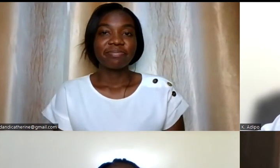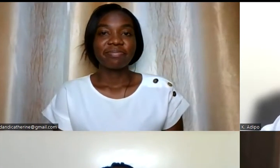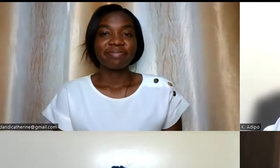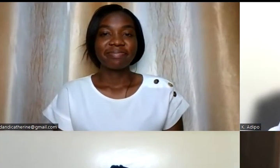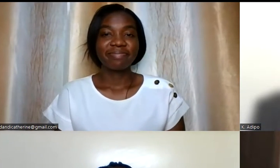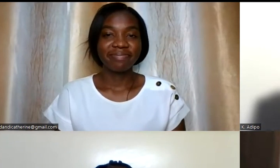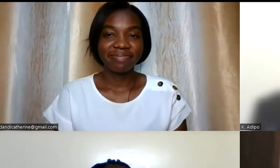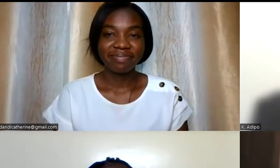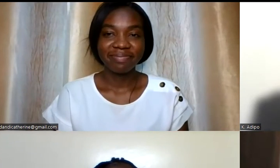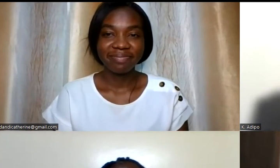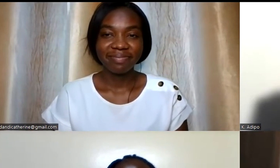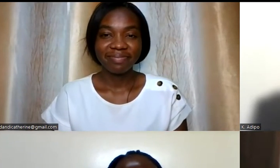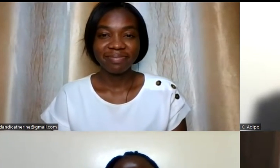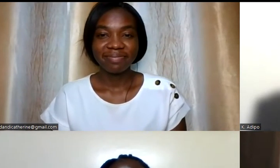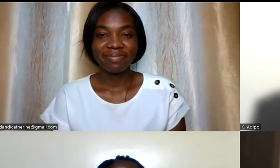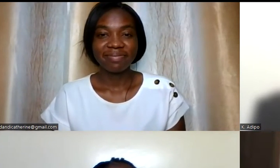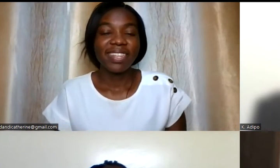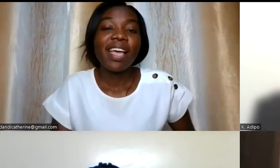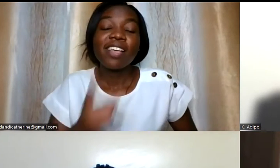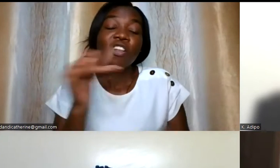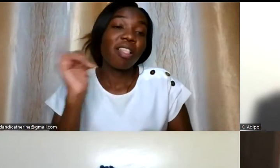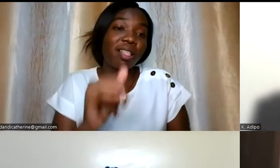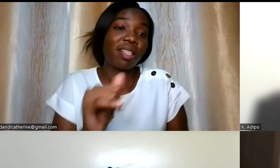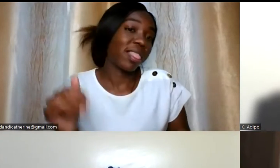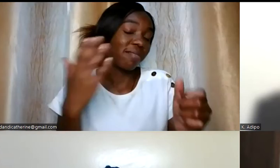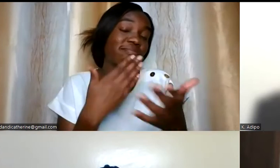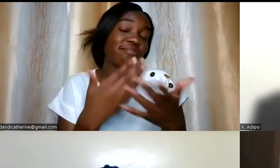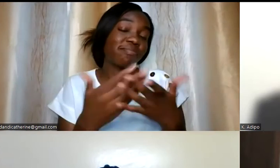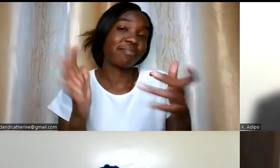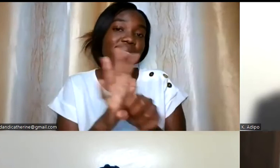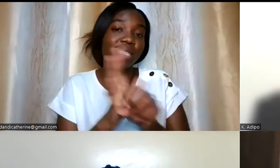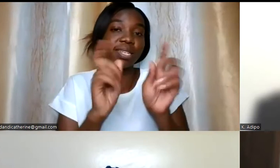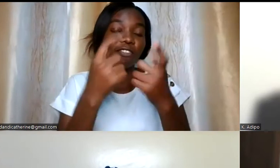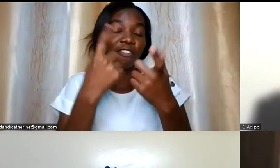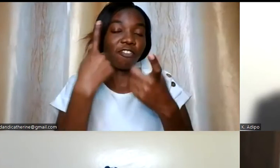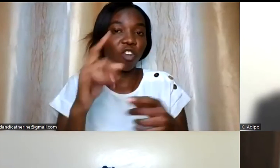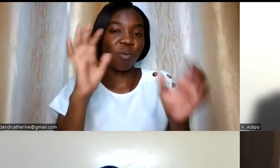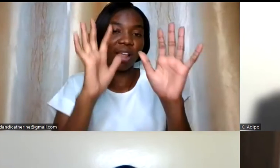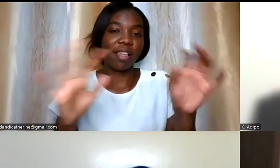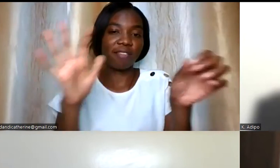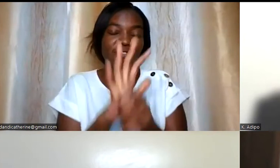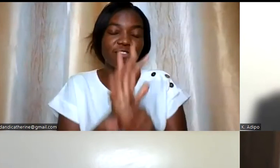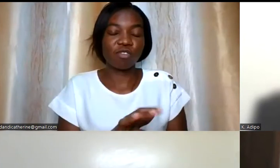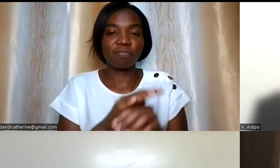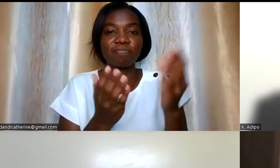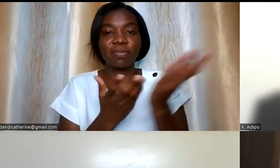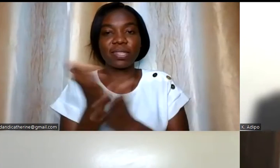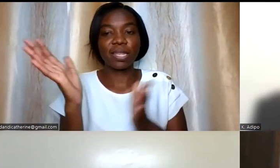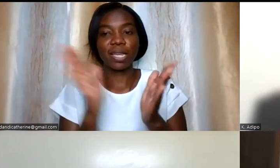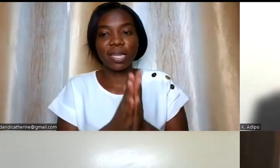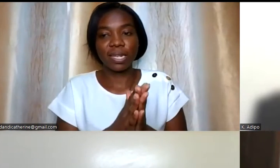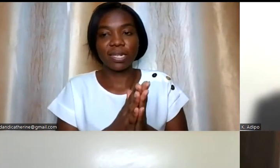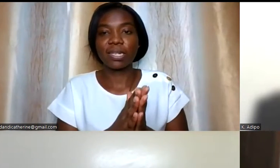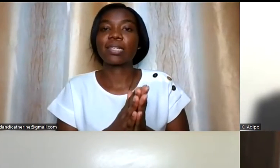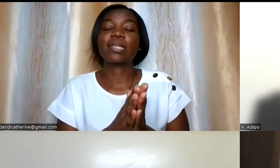So much, Tim, for this wonderful, insightful session. Just as